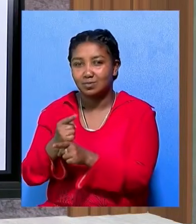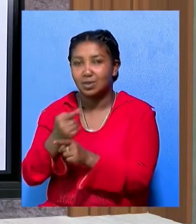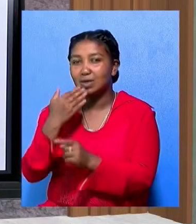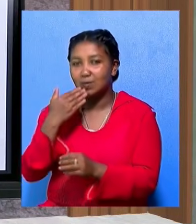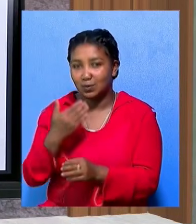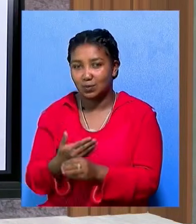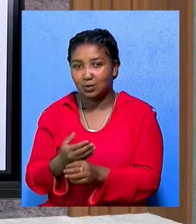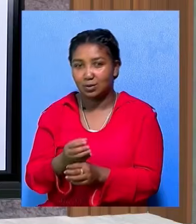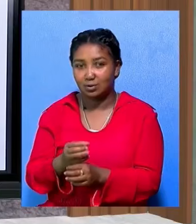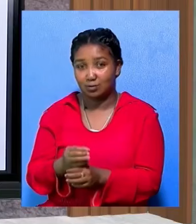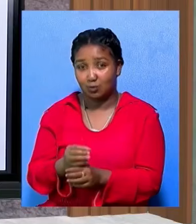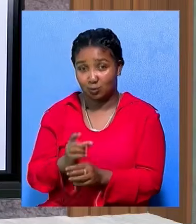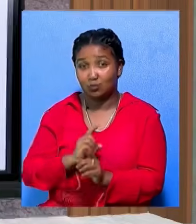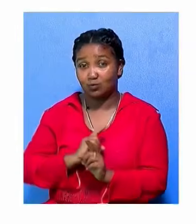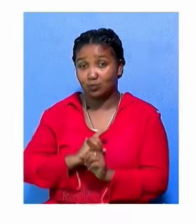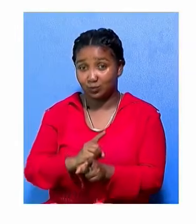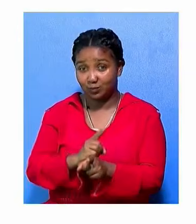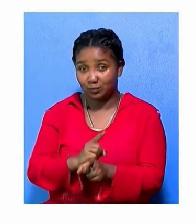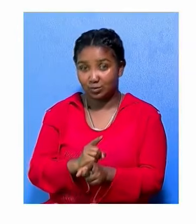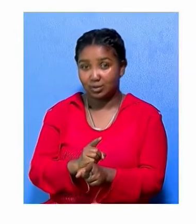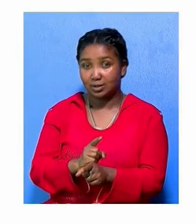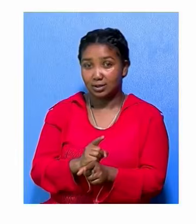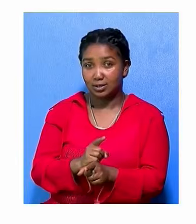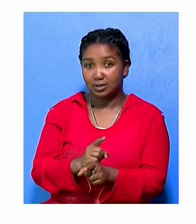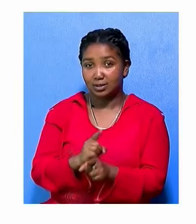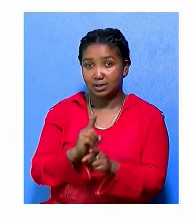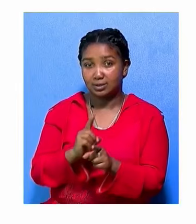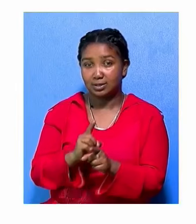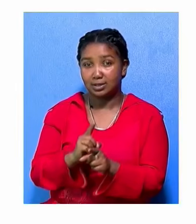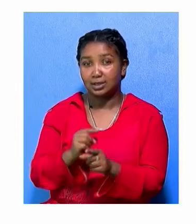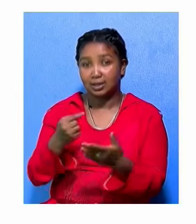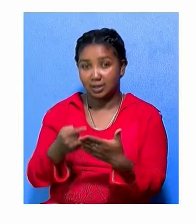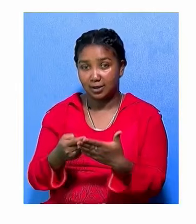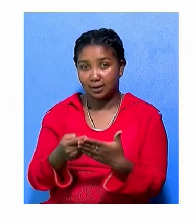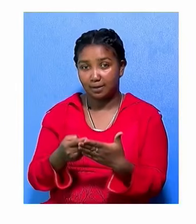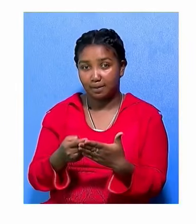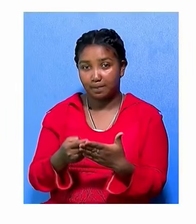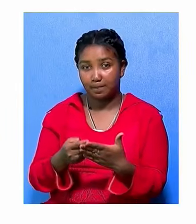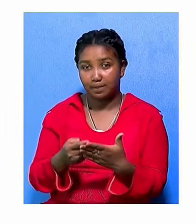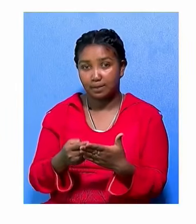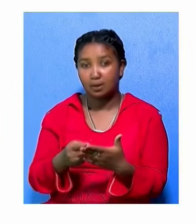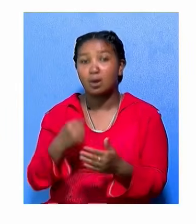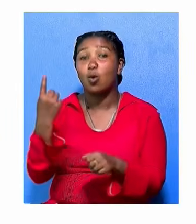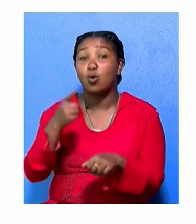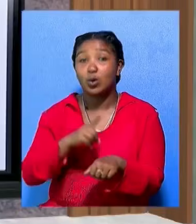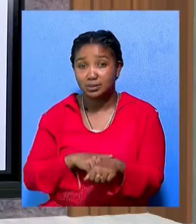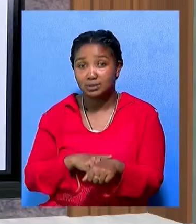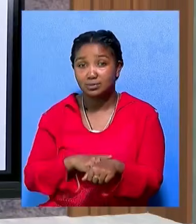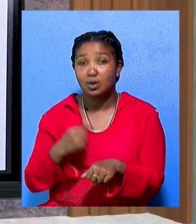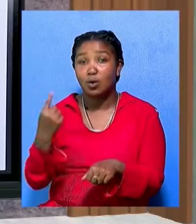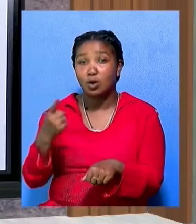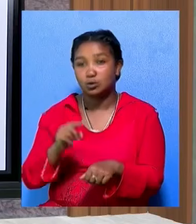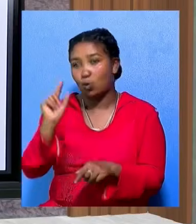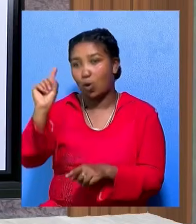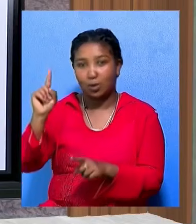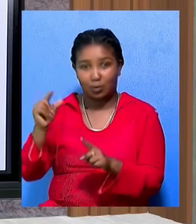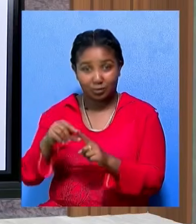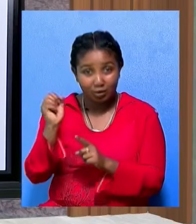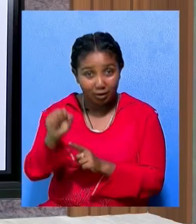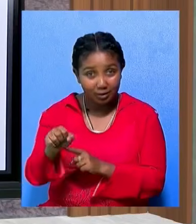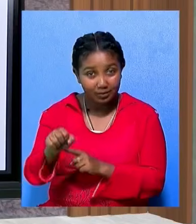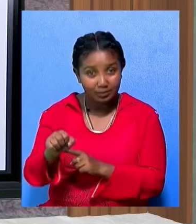Good. We have to say the given word here, always, is just one word,